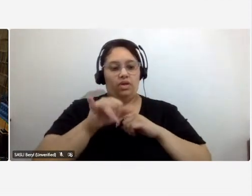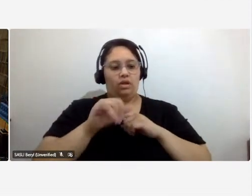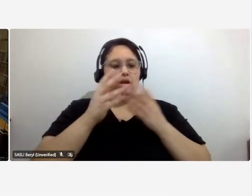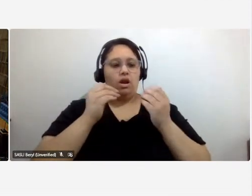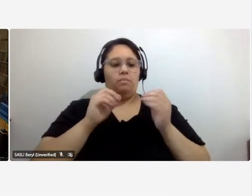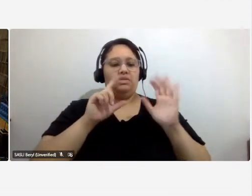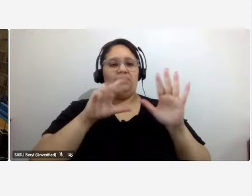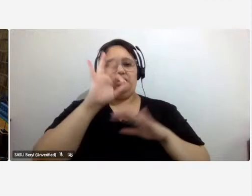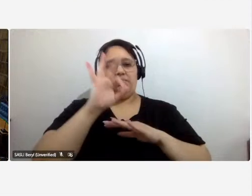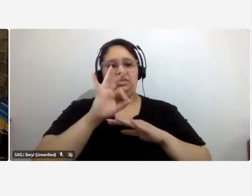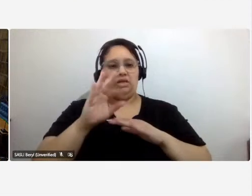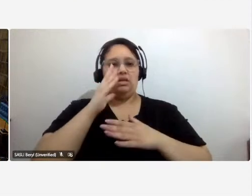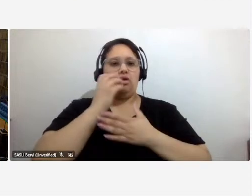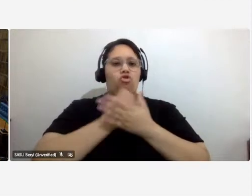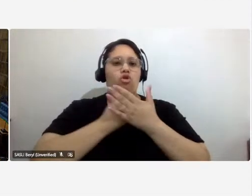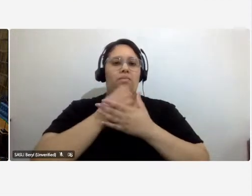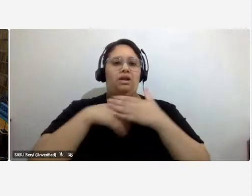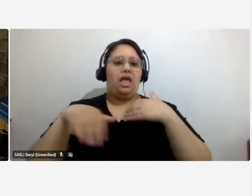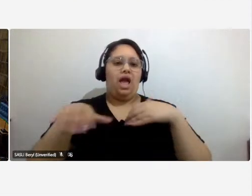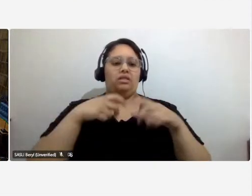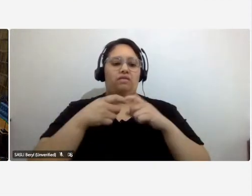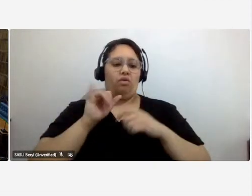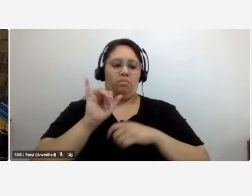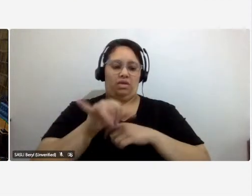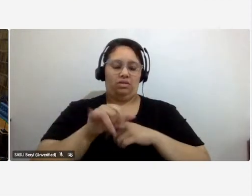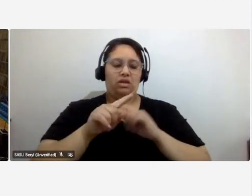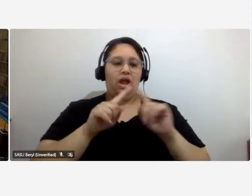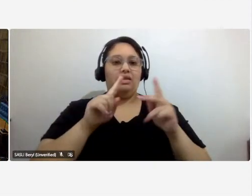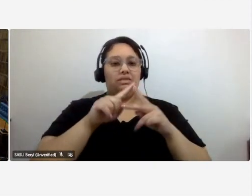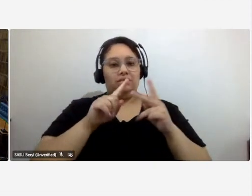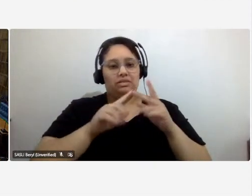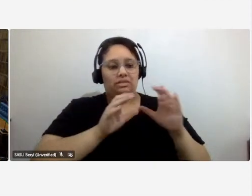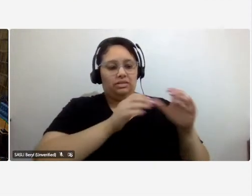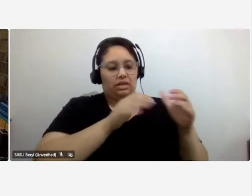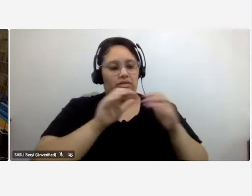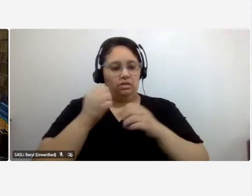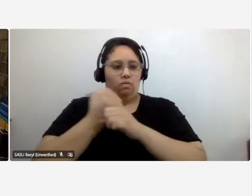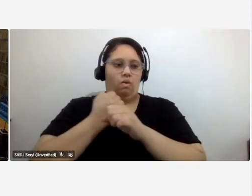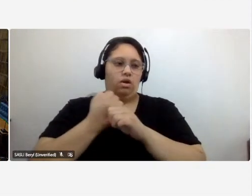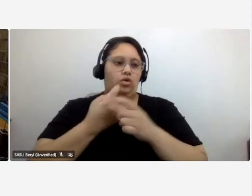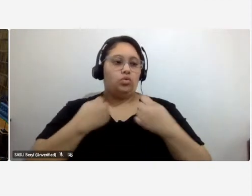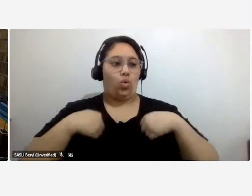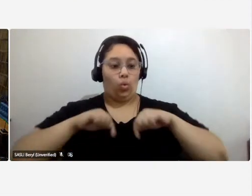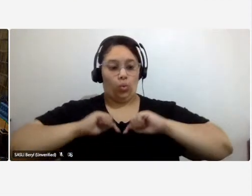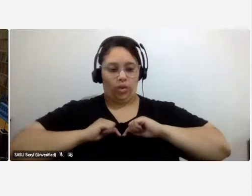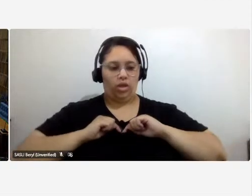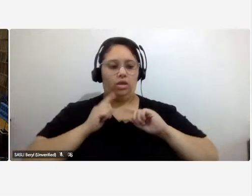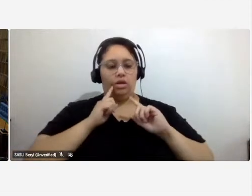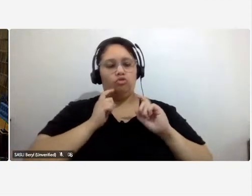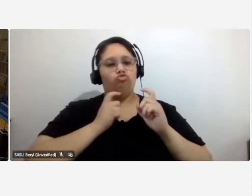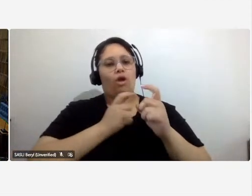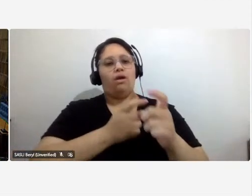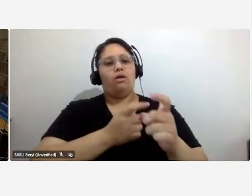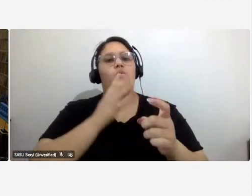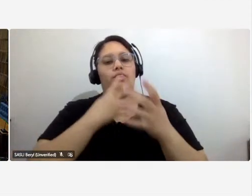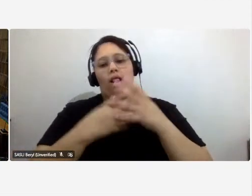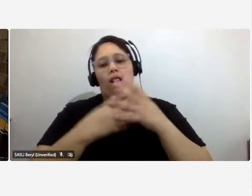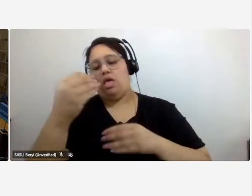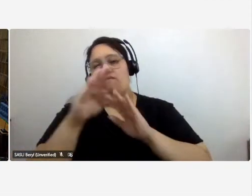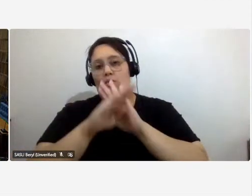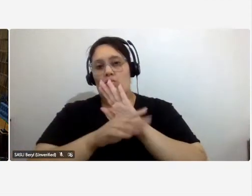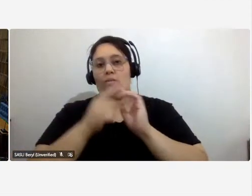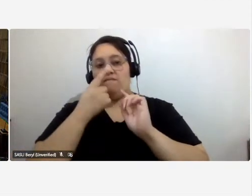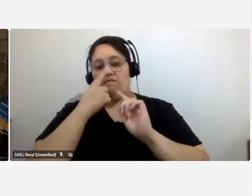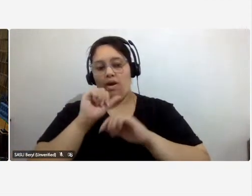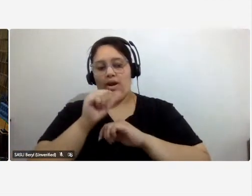70% of them being economically active comes from and the sectors that they're working in. So we track them as they exit the program for the